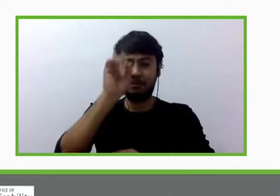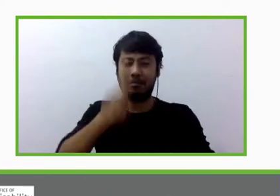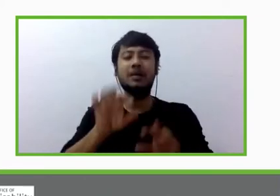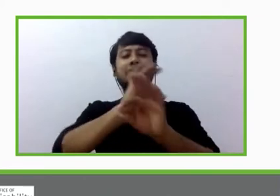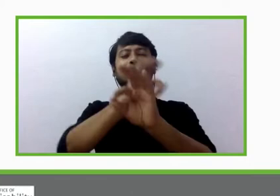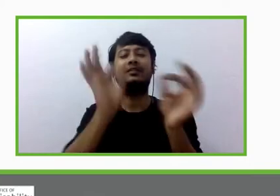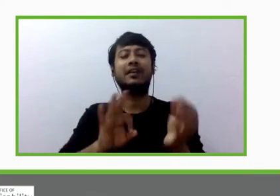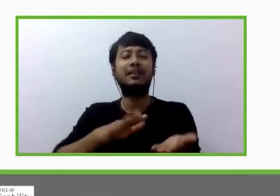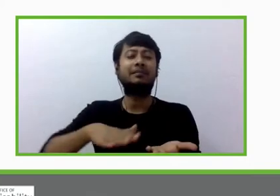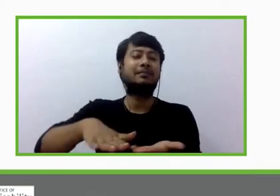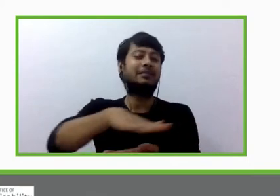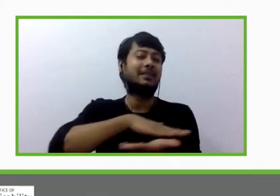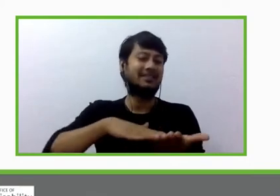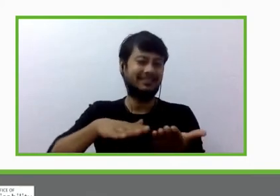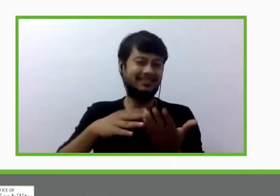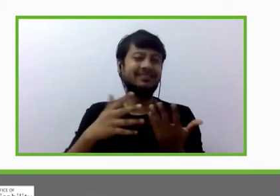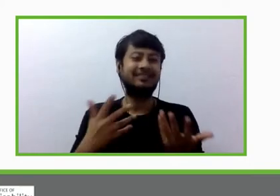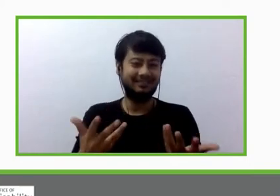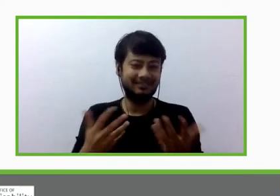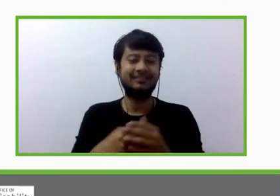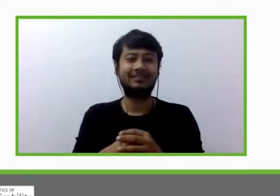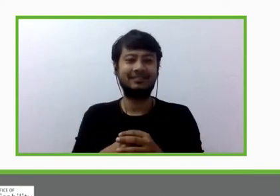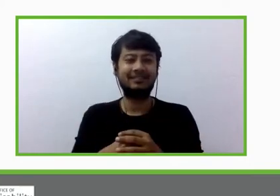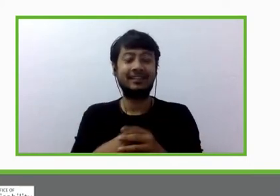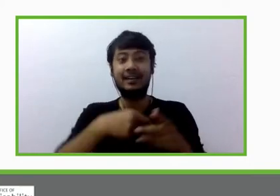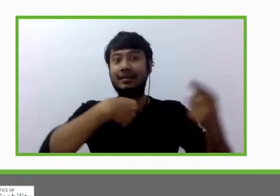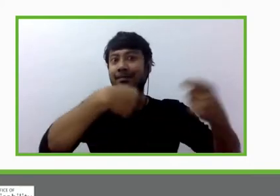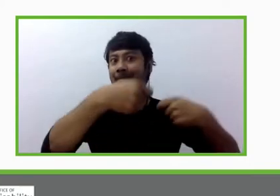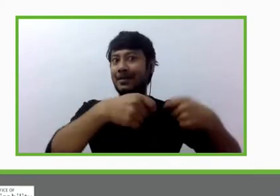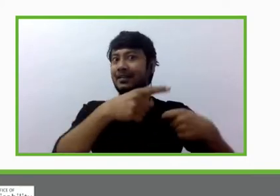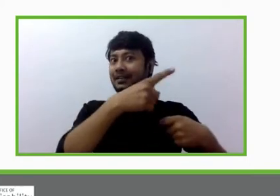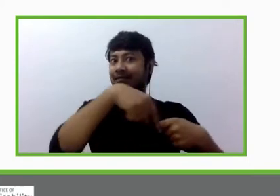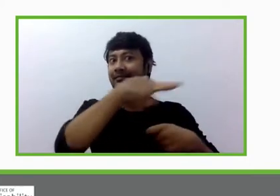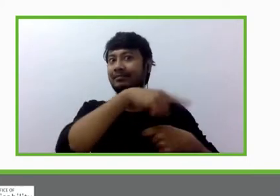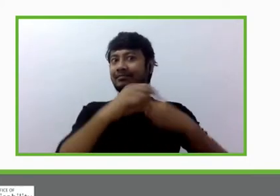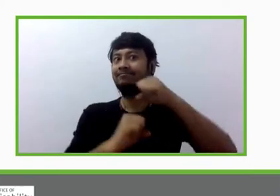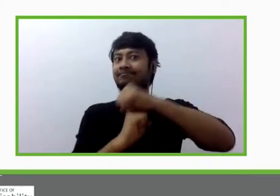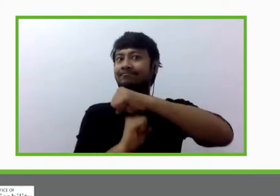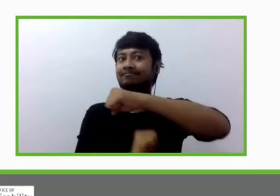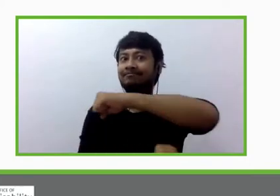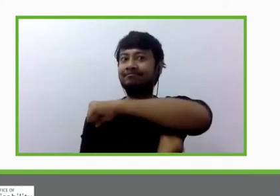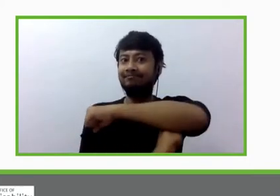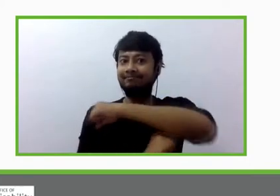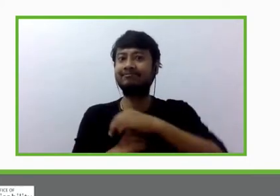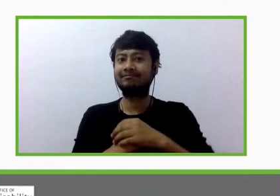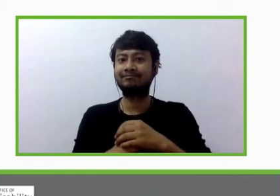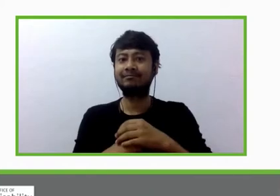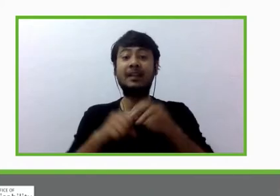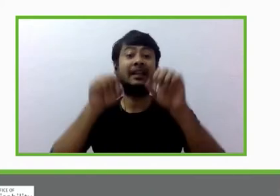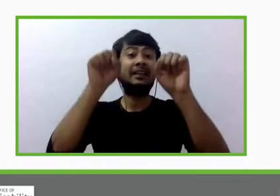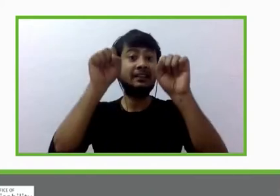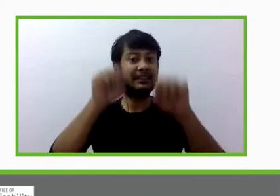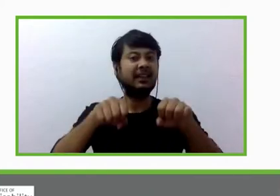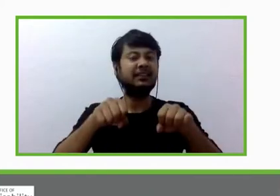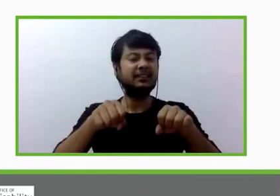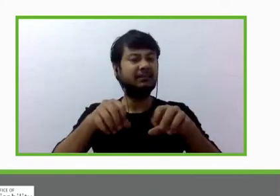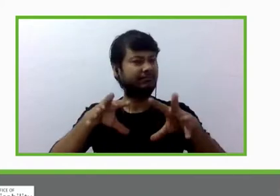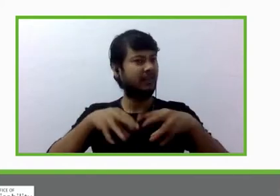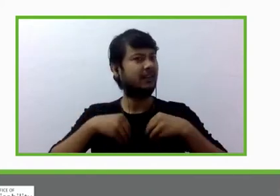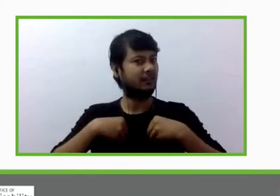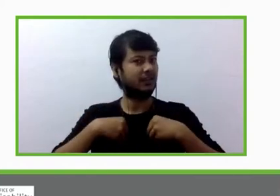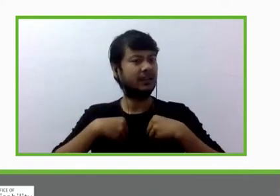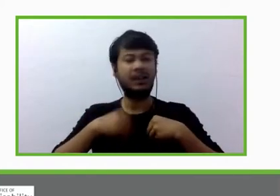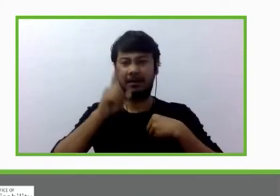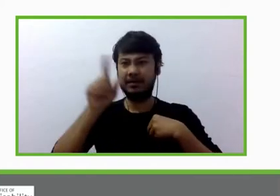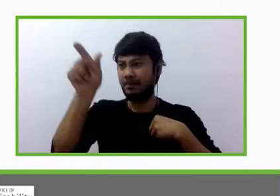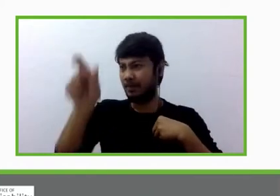say, yeah, you know, I'm going to admit that you have to deliver accommodations to people